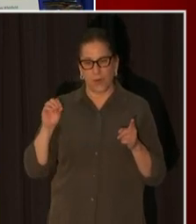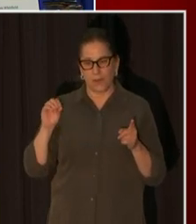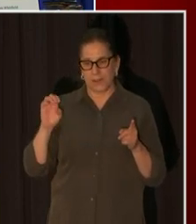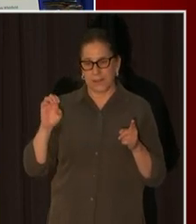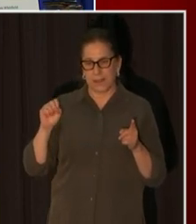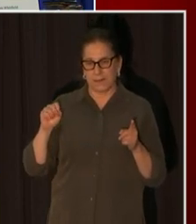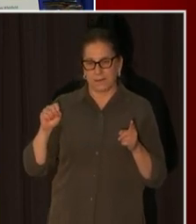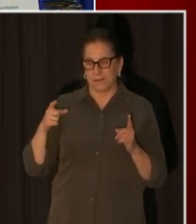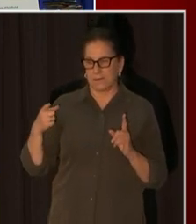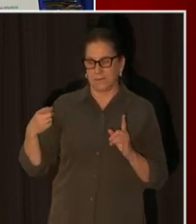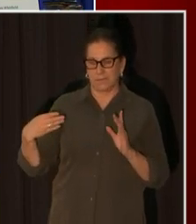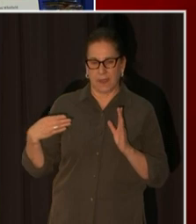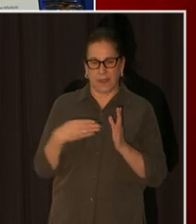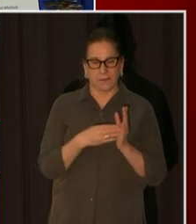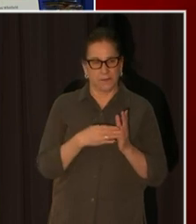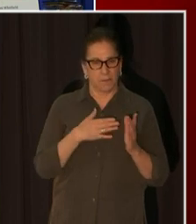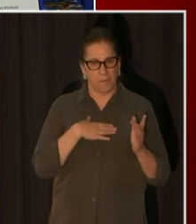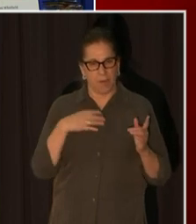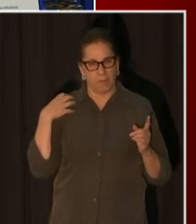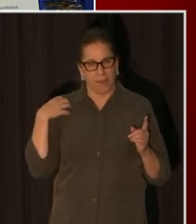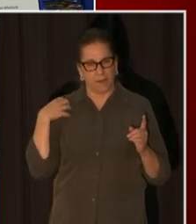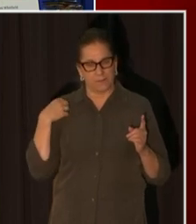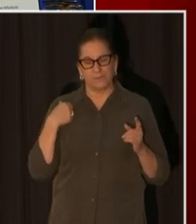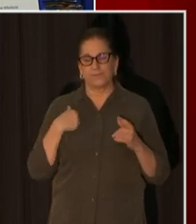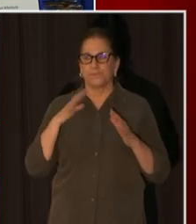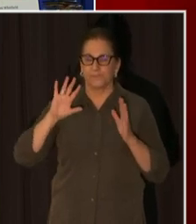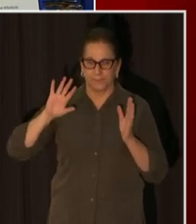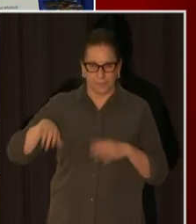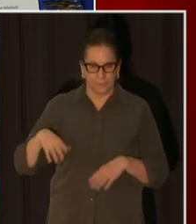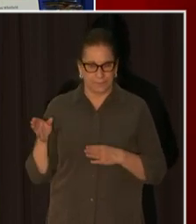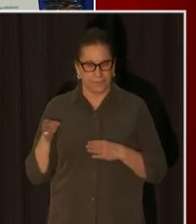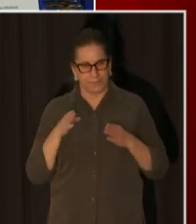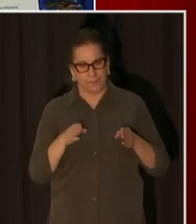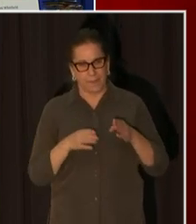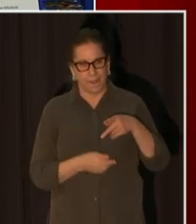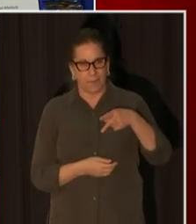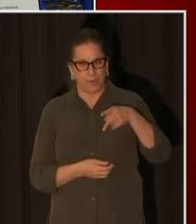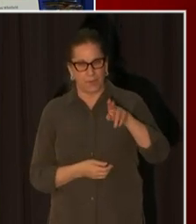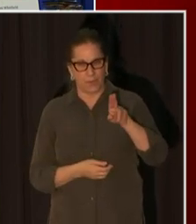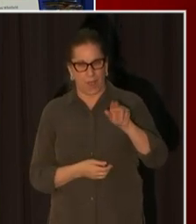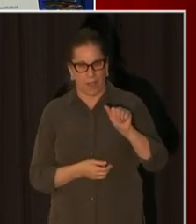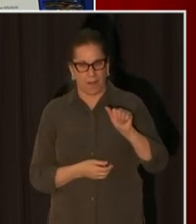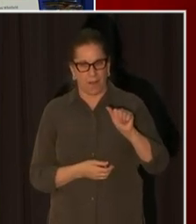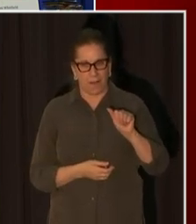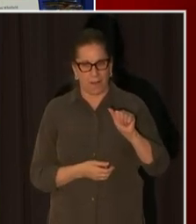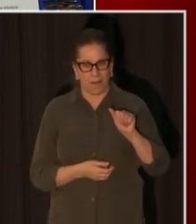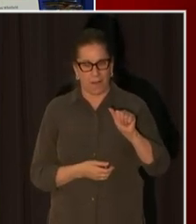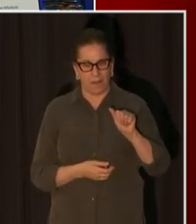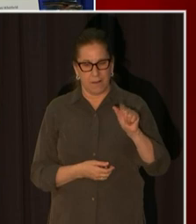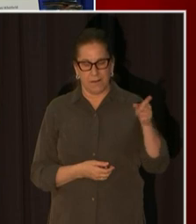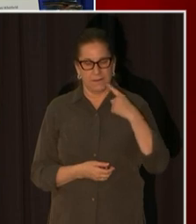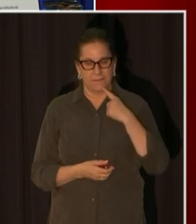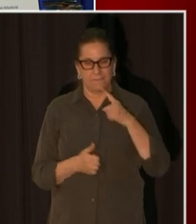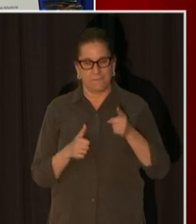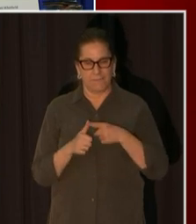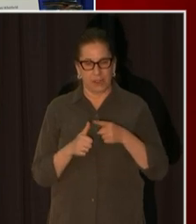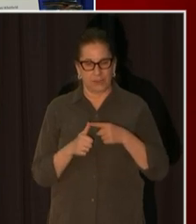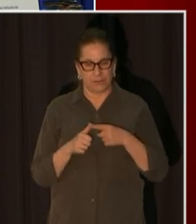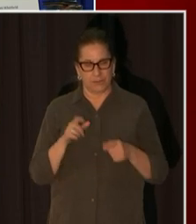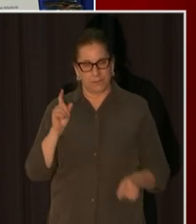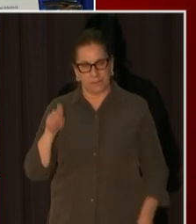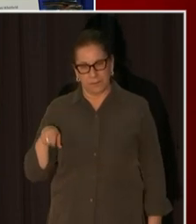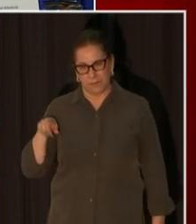census, Ashley? Of course. All right. So Andre? Yes, sir. Christie? Yes, Unique, I have you filled out the census? Yes. Okay, and